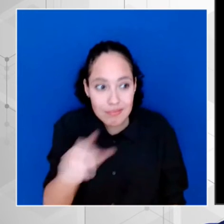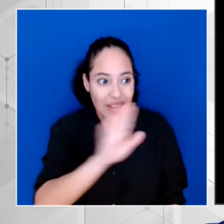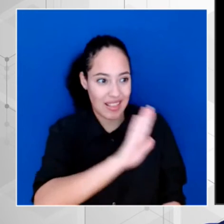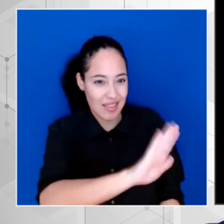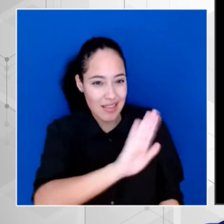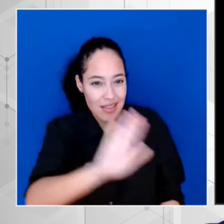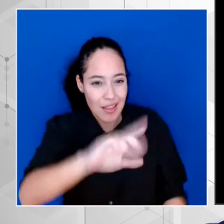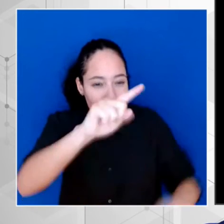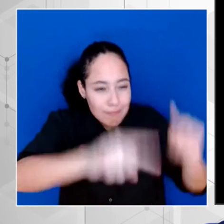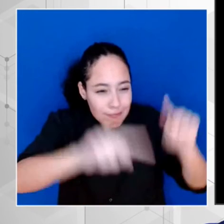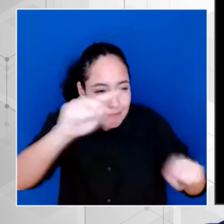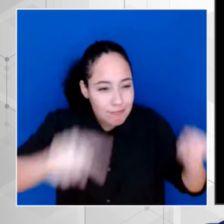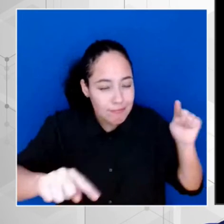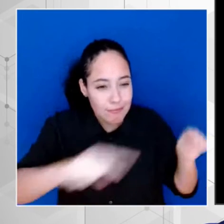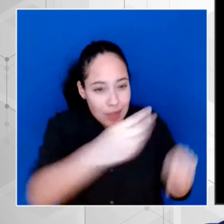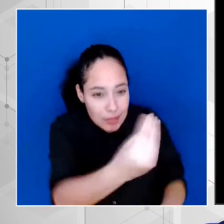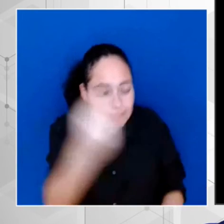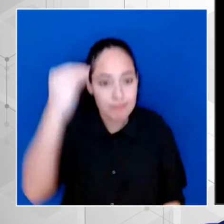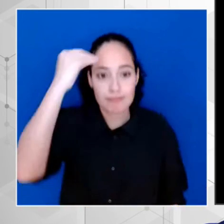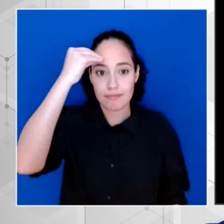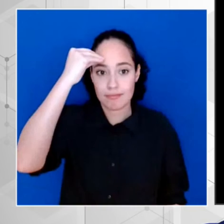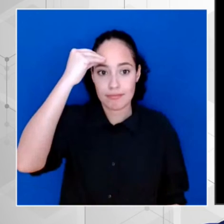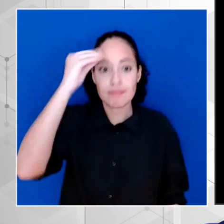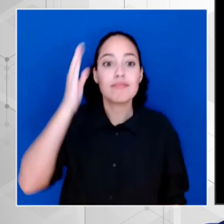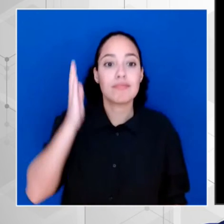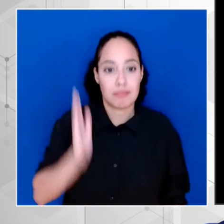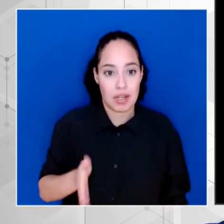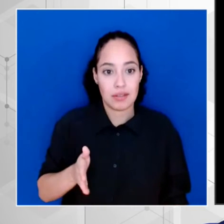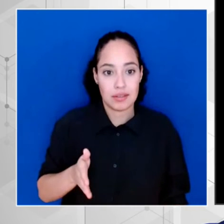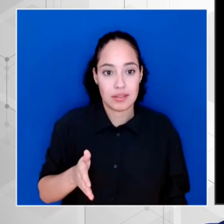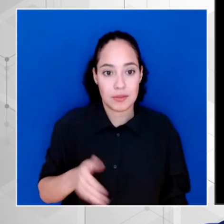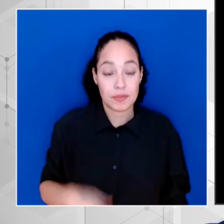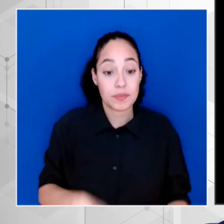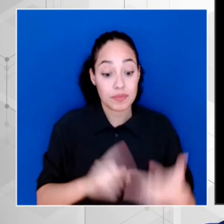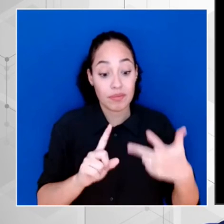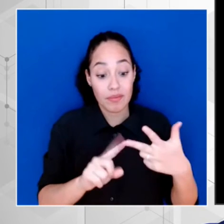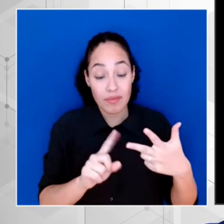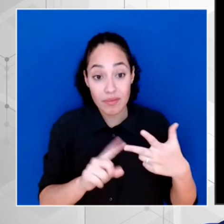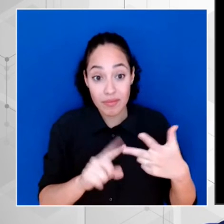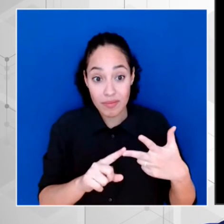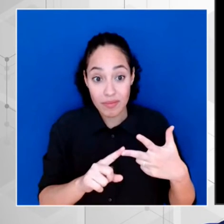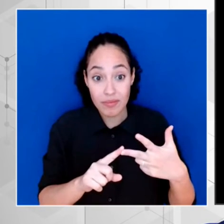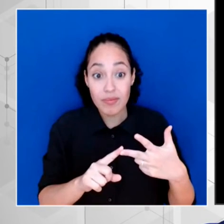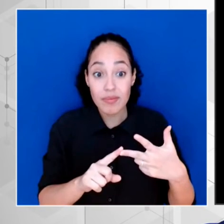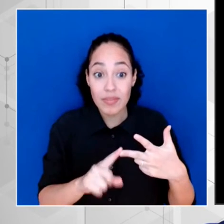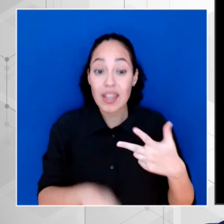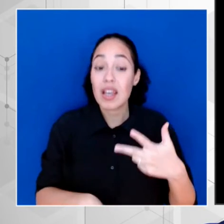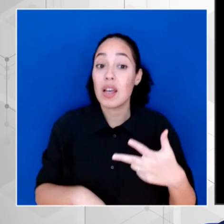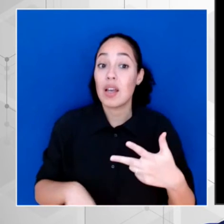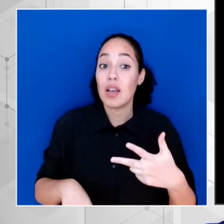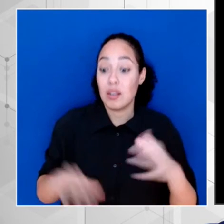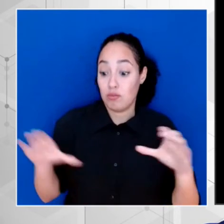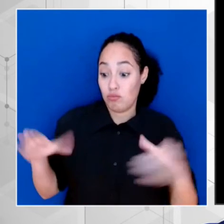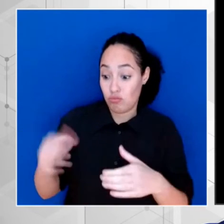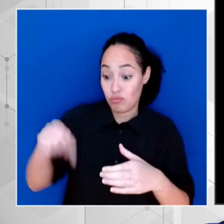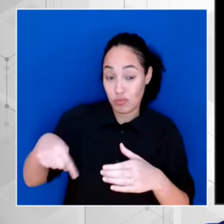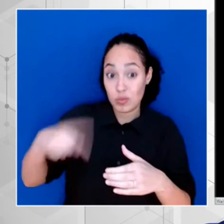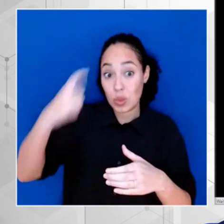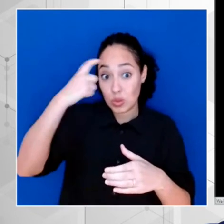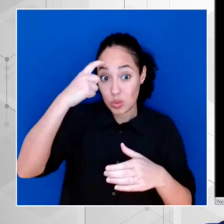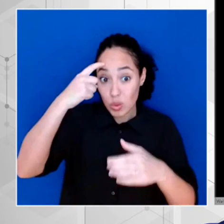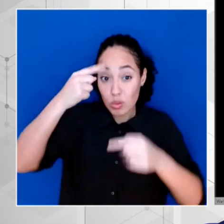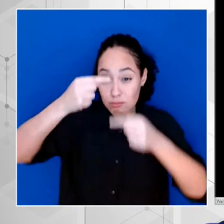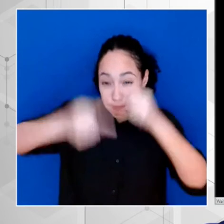with neurodiverse users to make your product better for everyone, in fact, not just neurodiverse users.